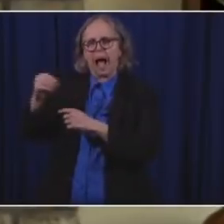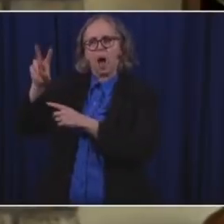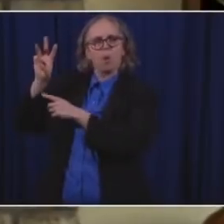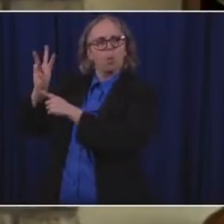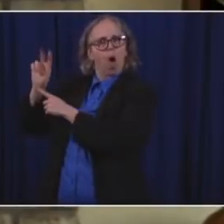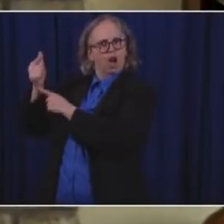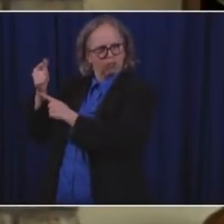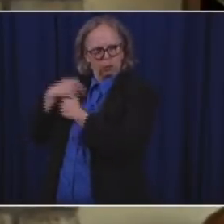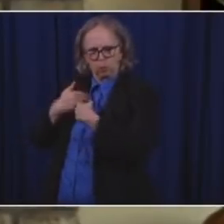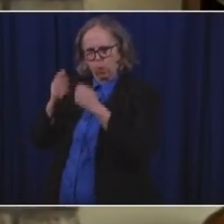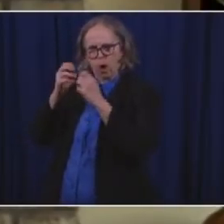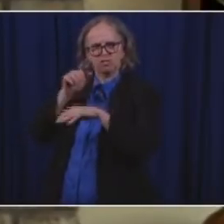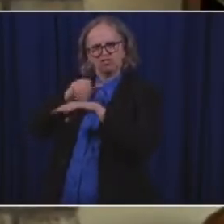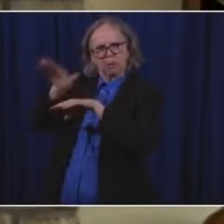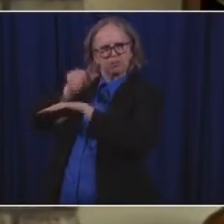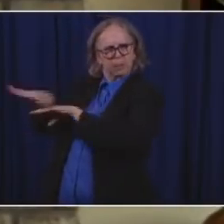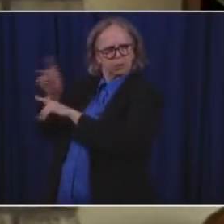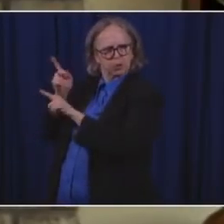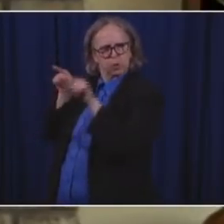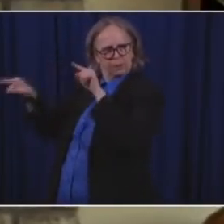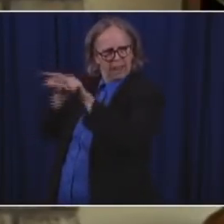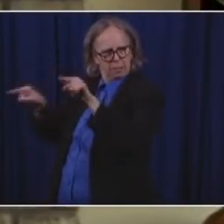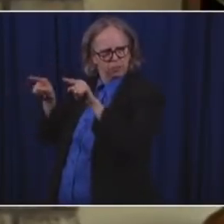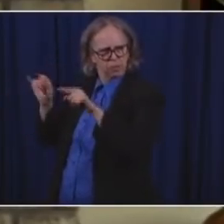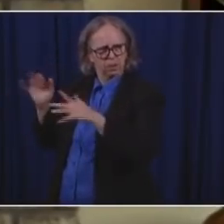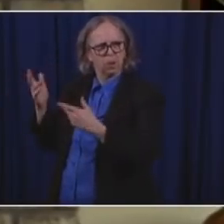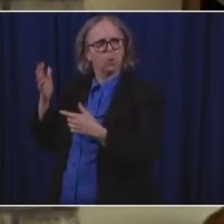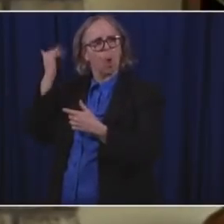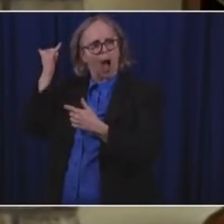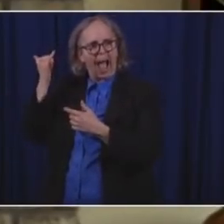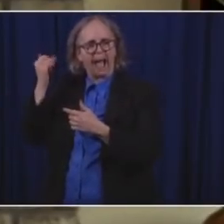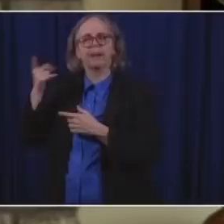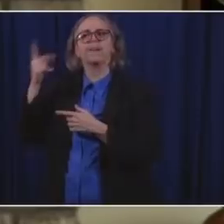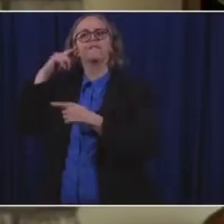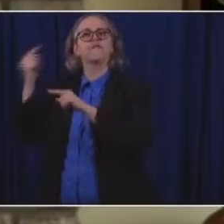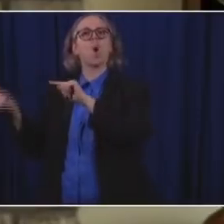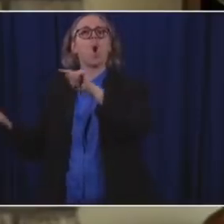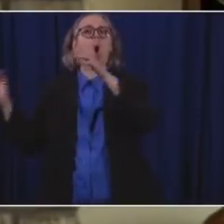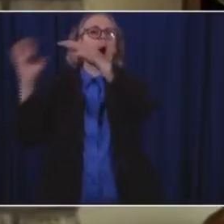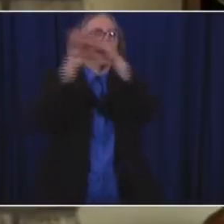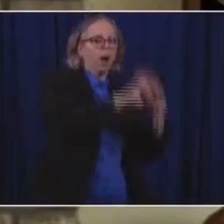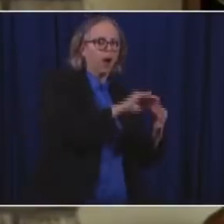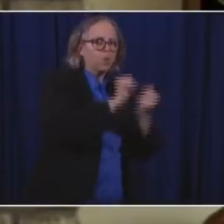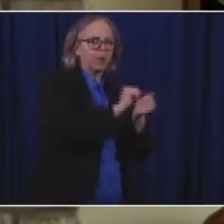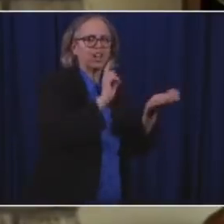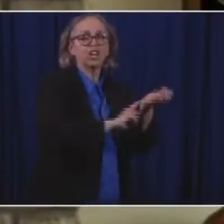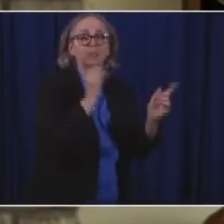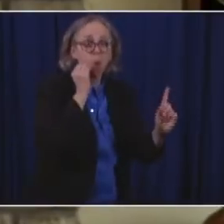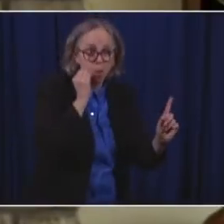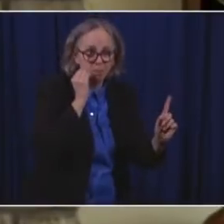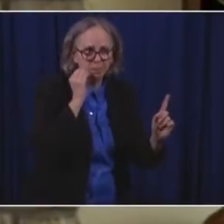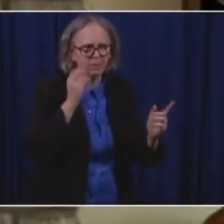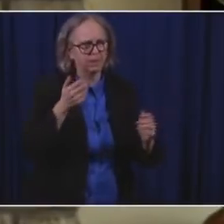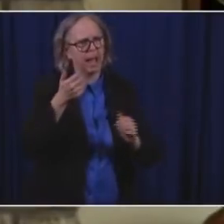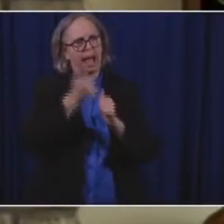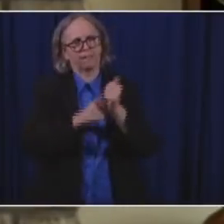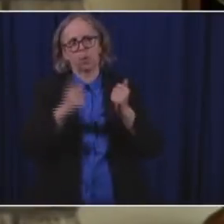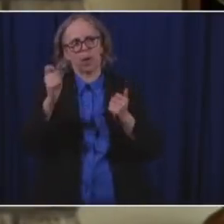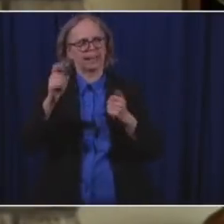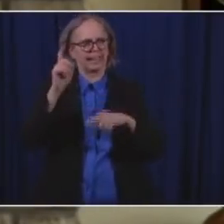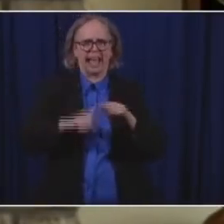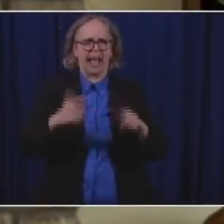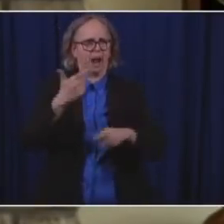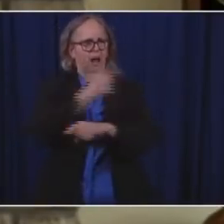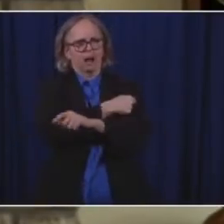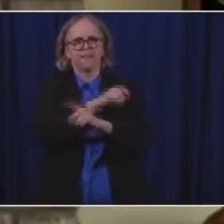they will be going directly into nursing homes. So everybody obviously can't get it the first day. 98,000 is